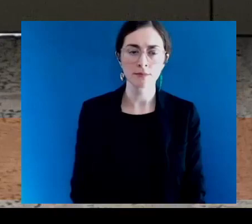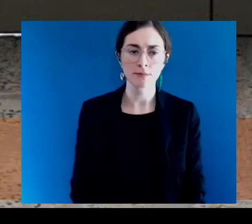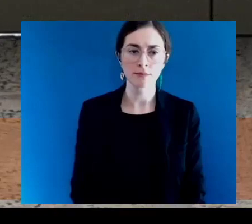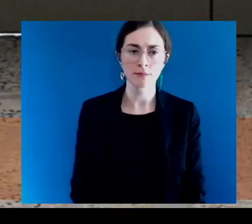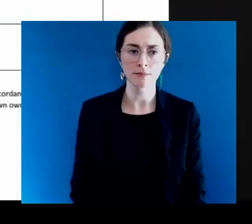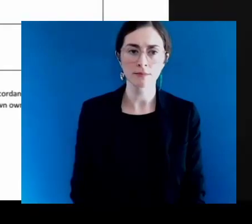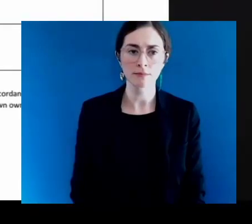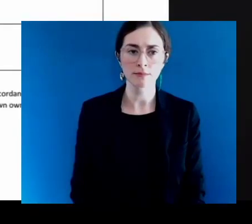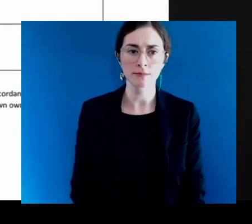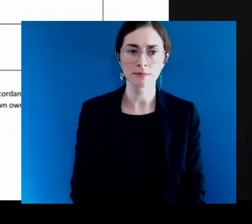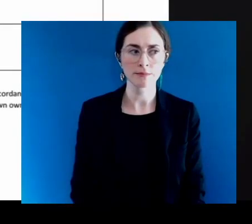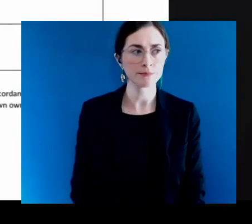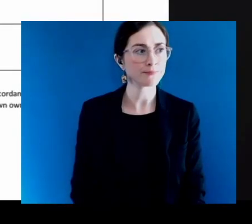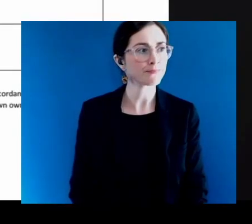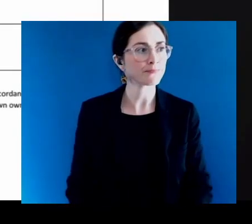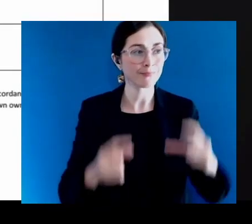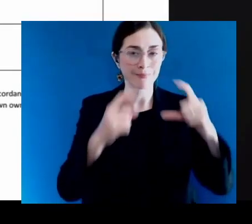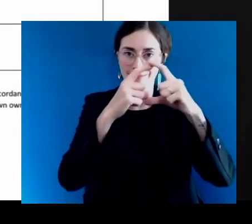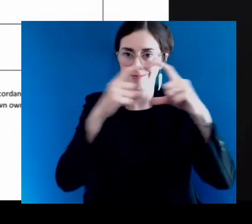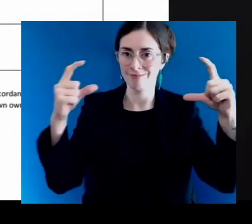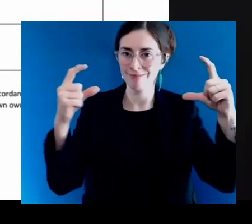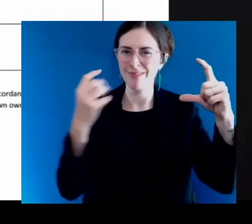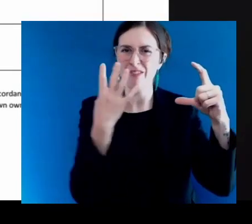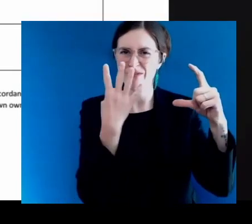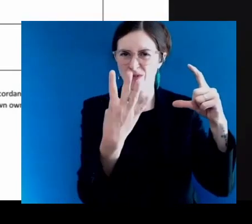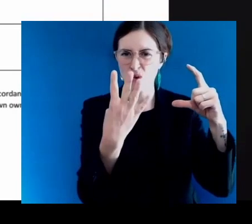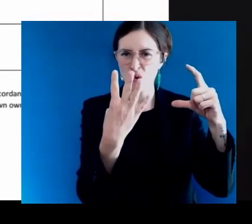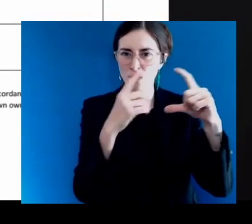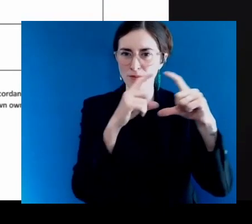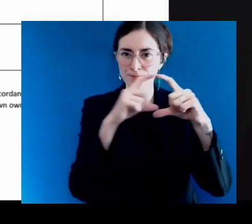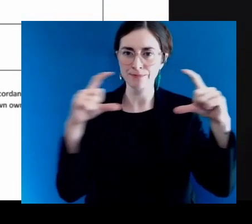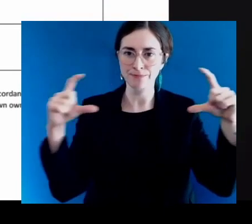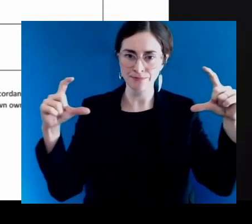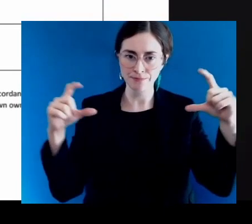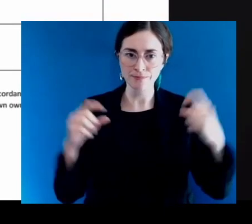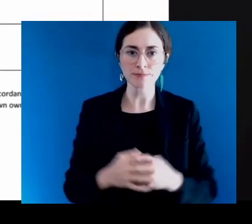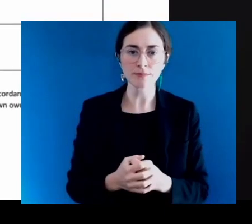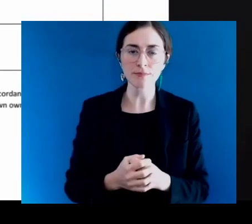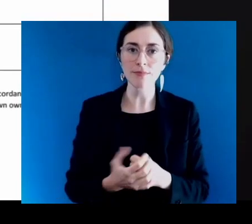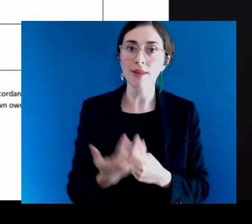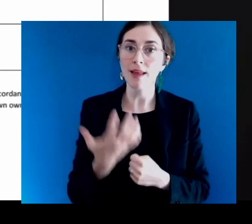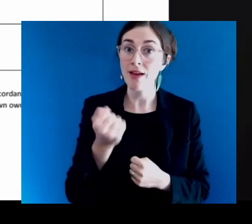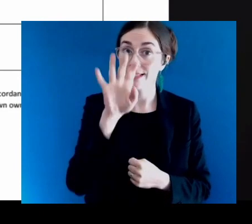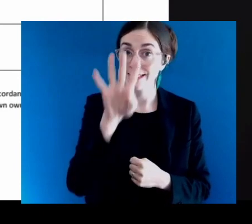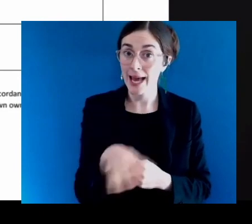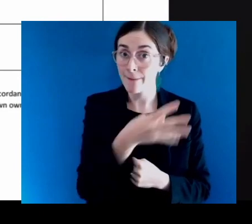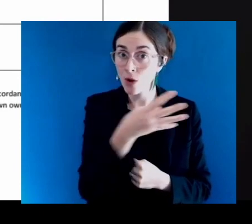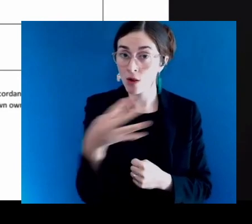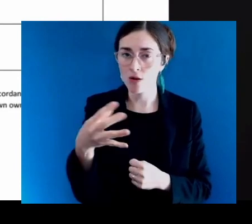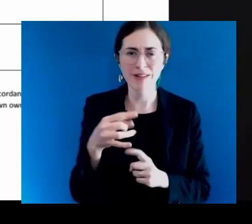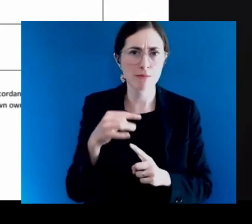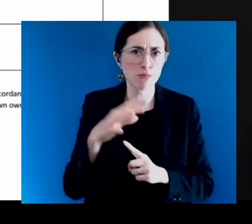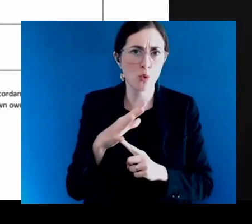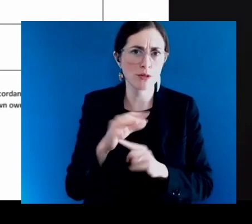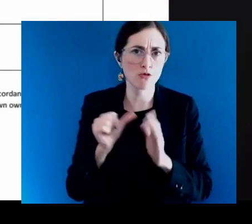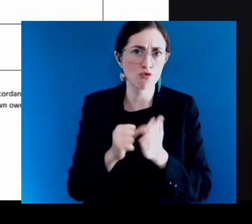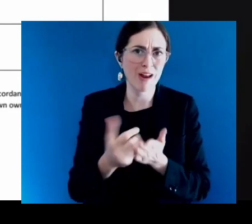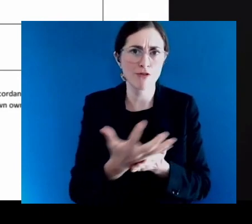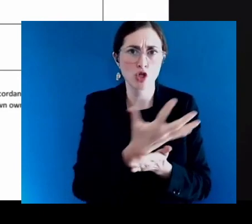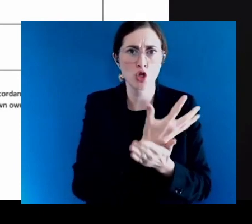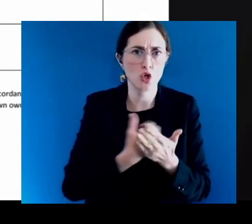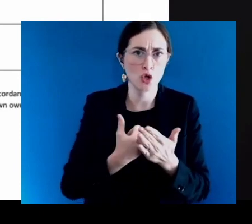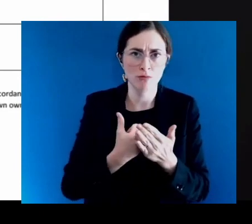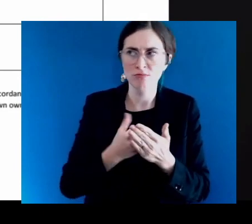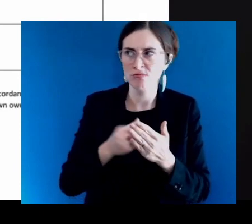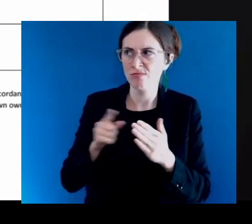under section 4 there is set out a table of key revenue streams for the Victorian